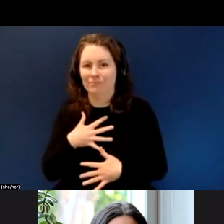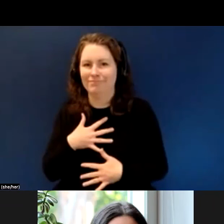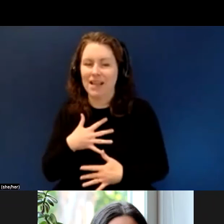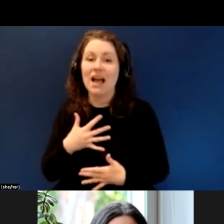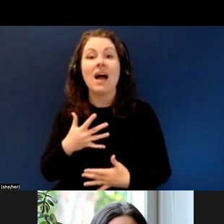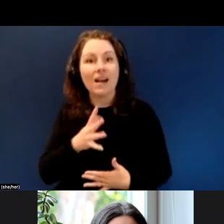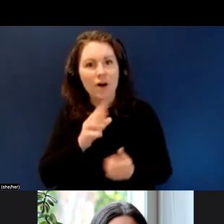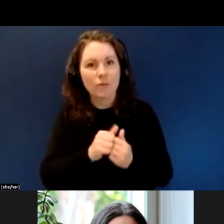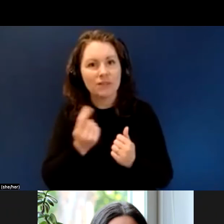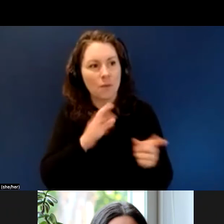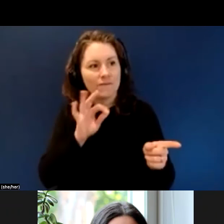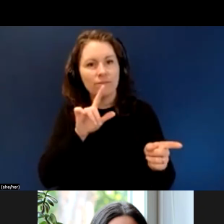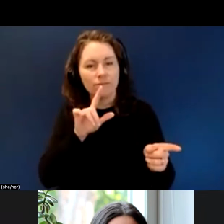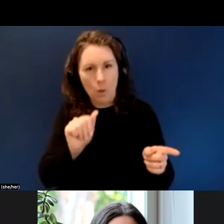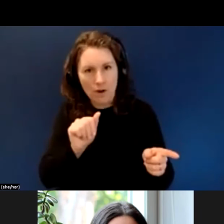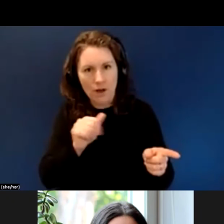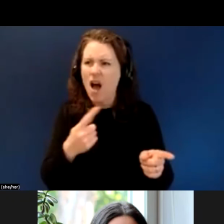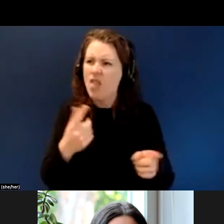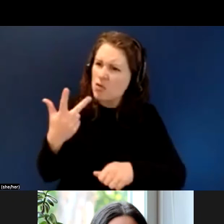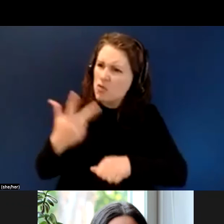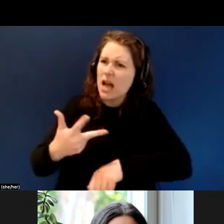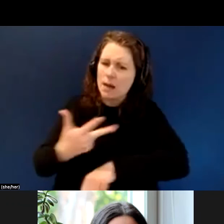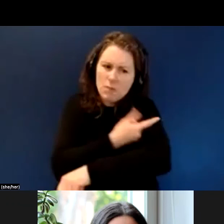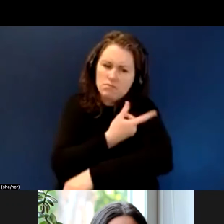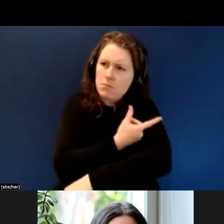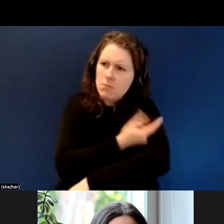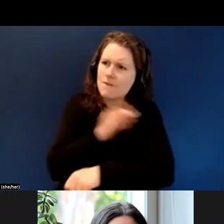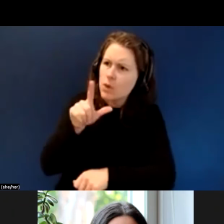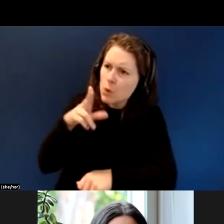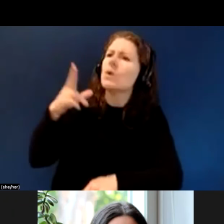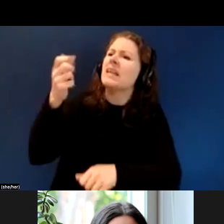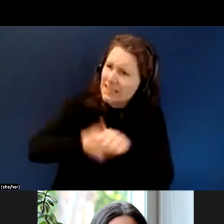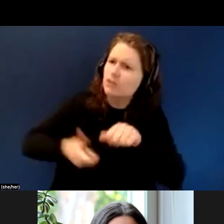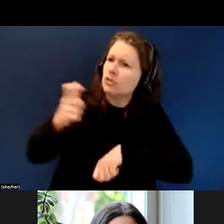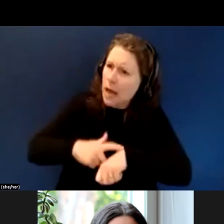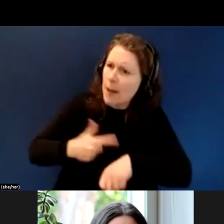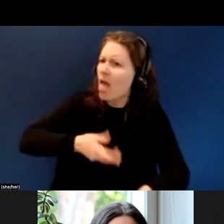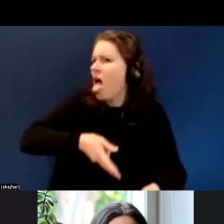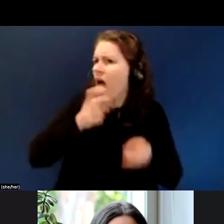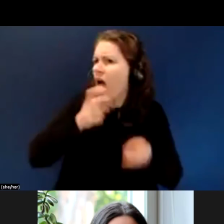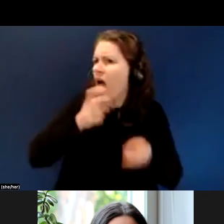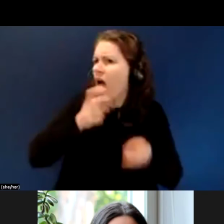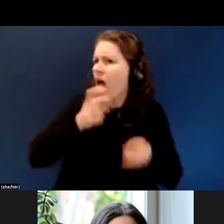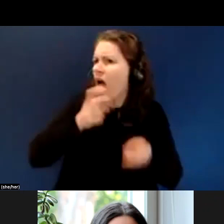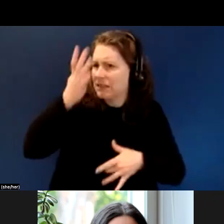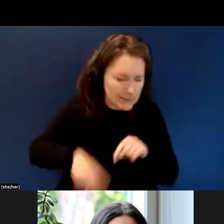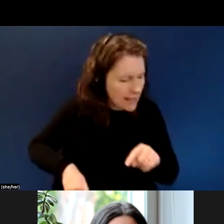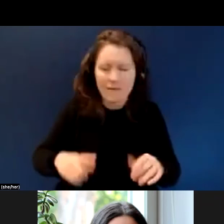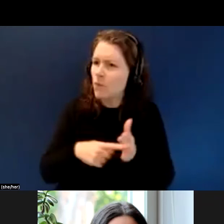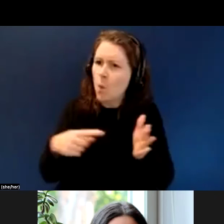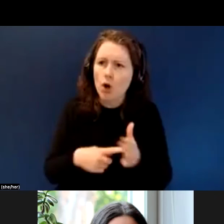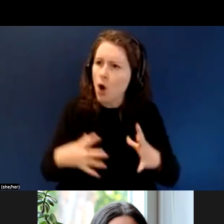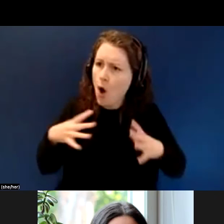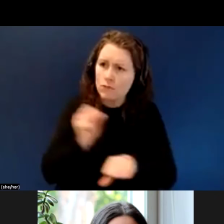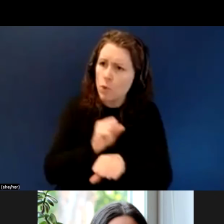in Florida who said, I got the flu shot 3 years in a row and I got sick every single time. And I can't afford to take off